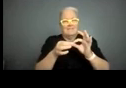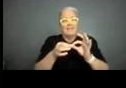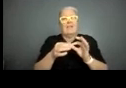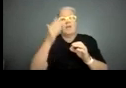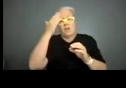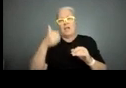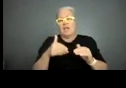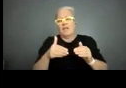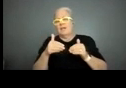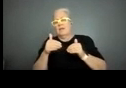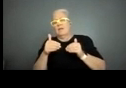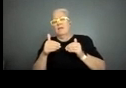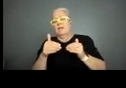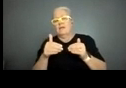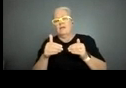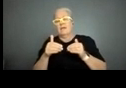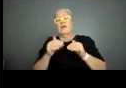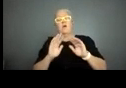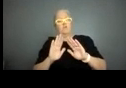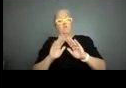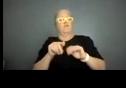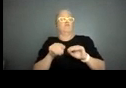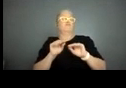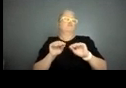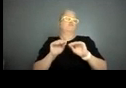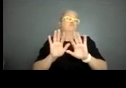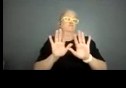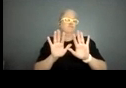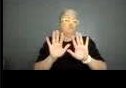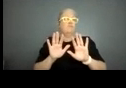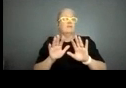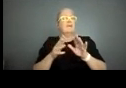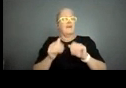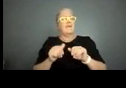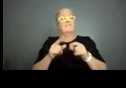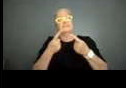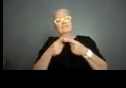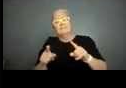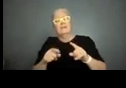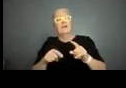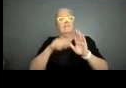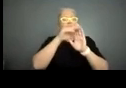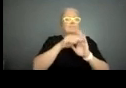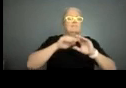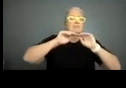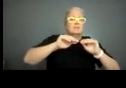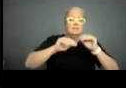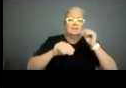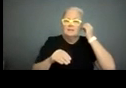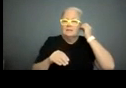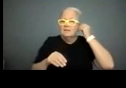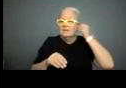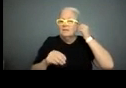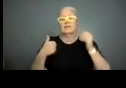when to step back. They can be a buddy and a learning partner, so every child will have a learning partner in different curriculum areas.